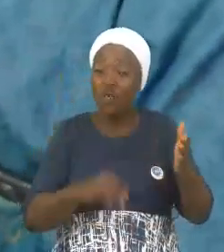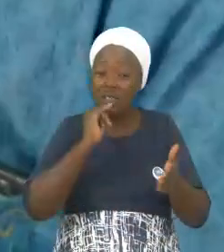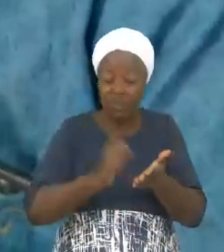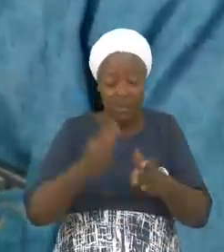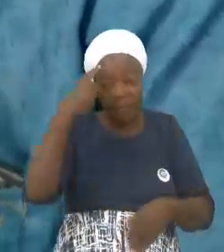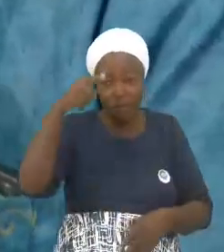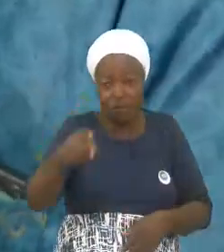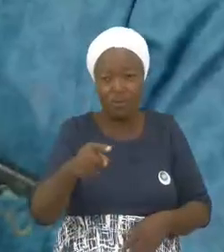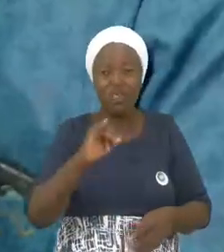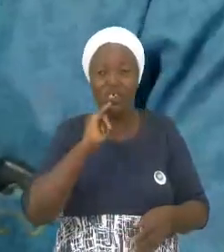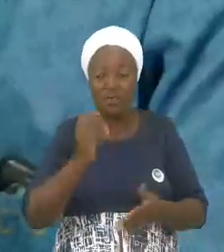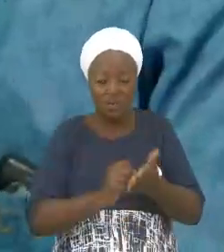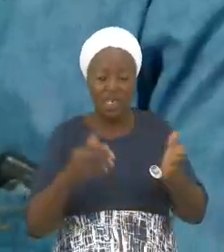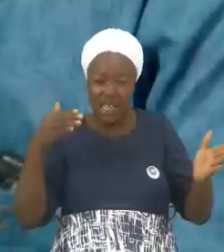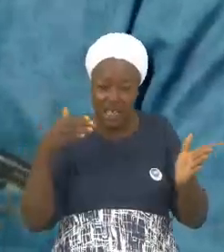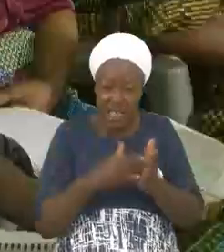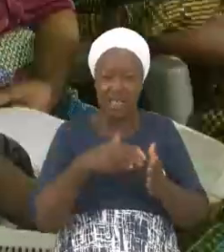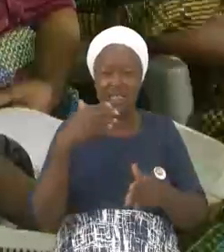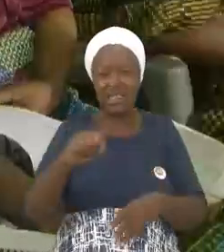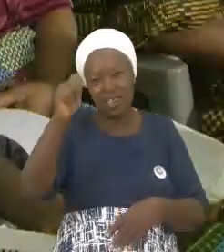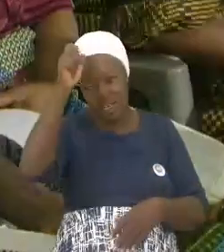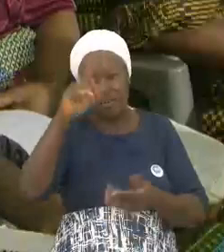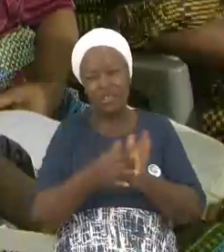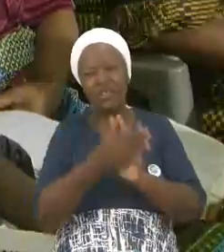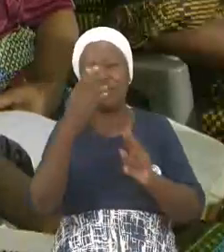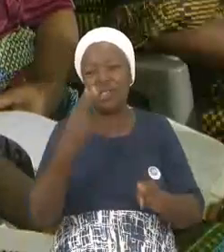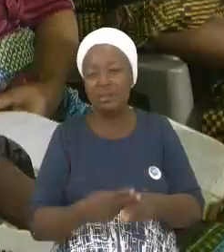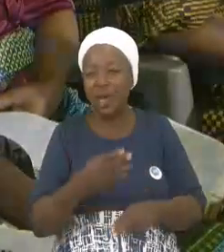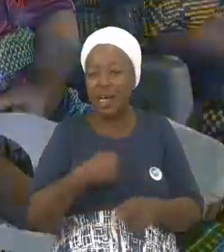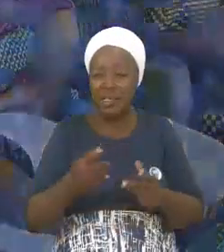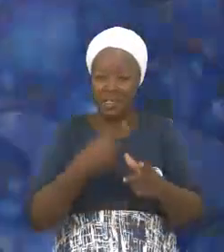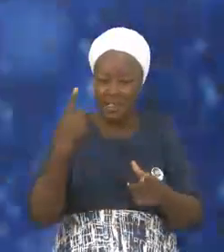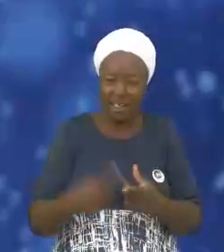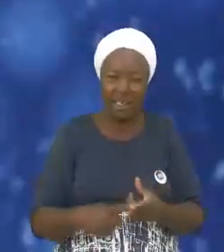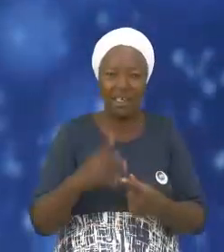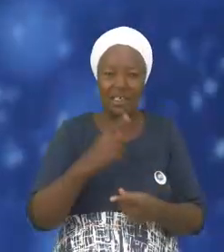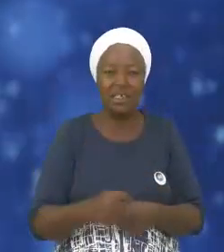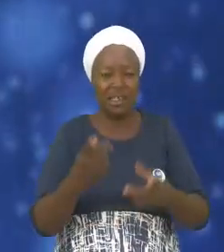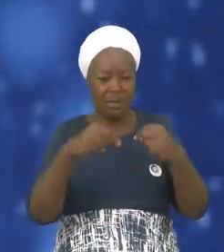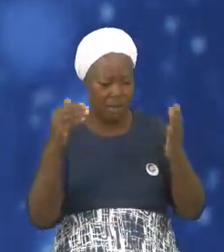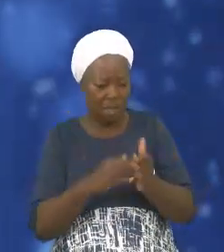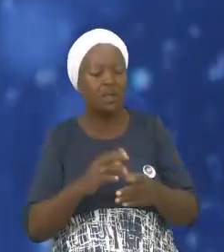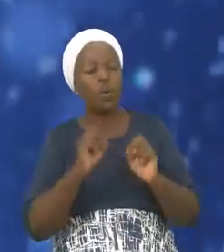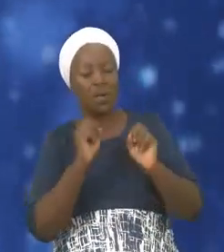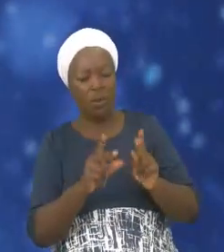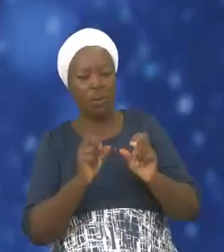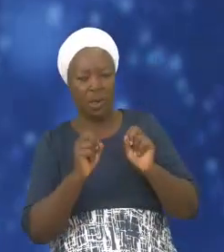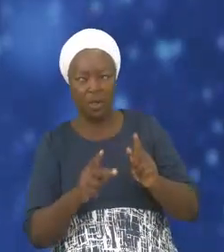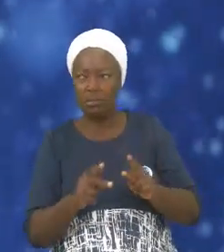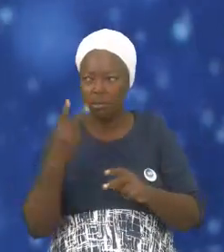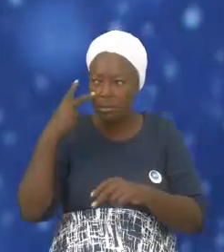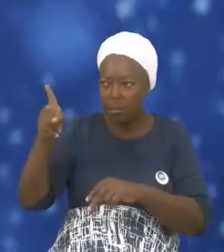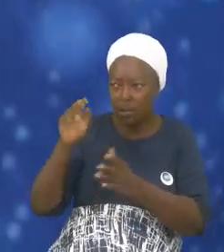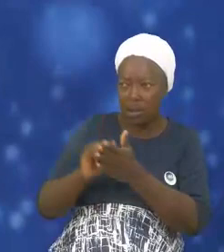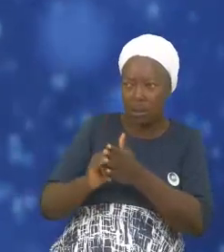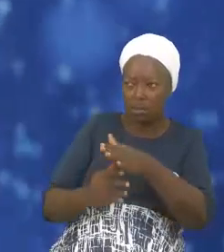you is written against the devil. And then he came again and said, all right, look at the pinnacle,